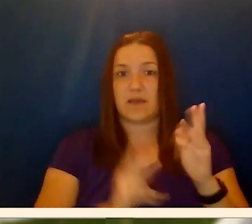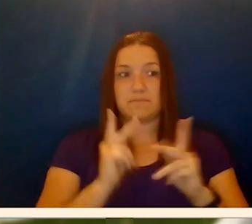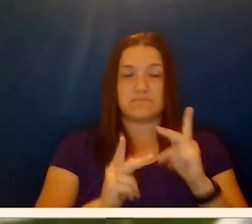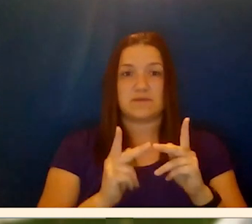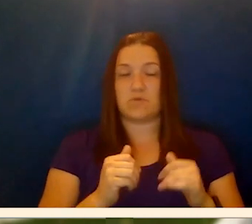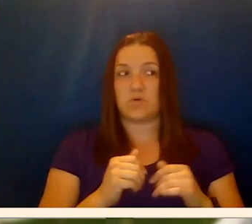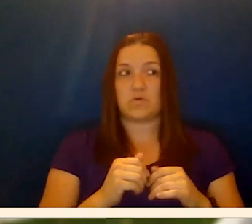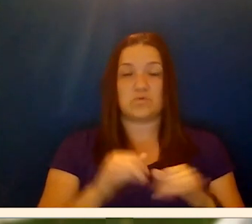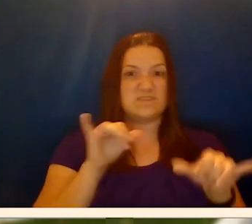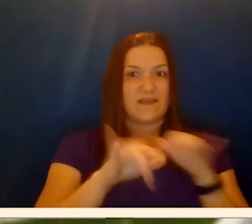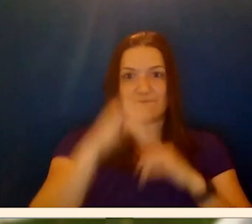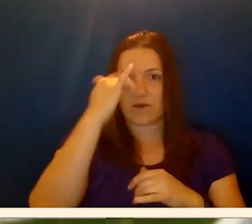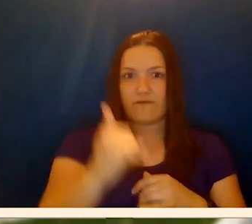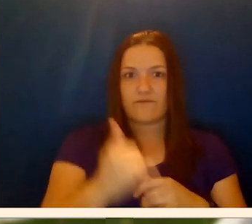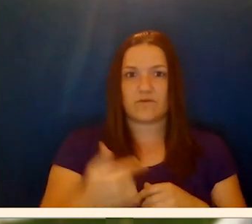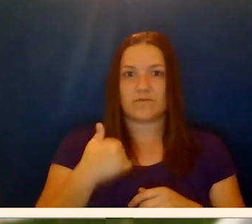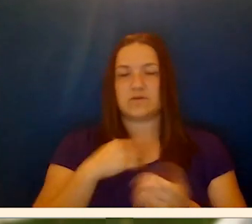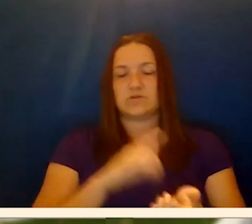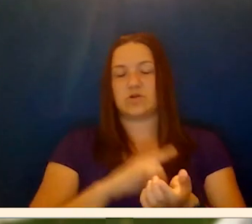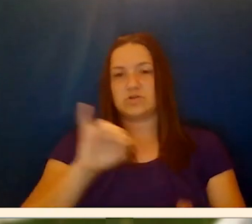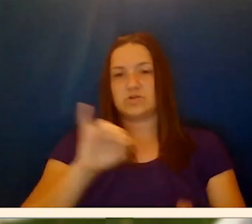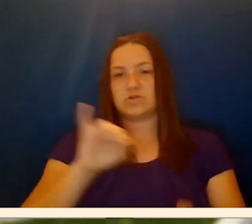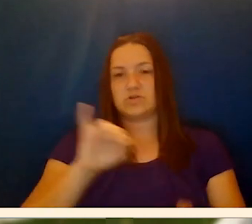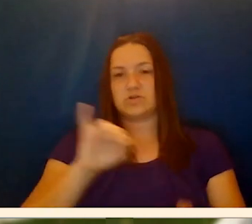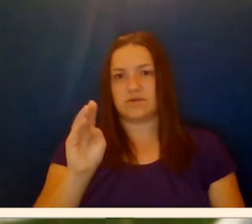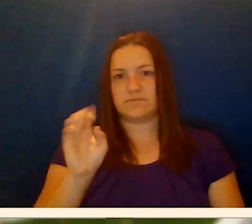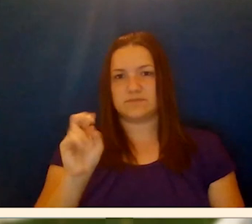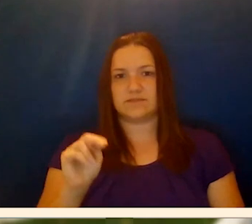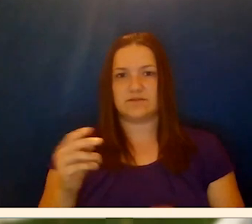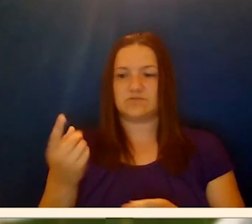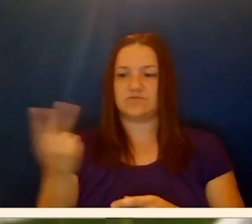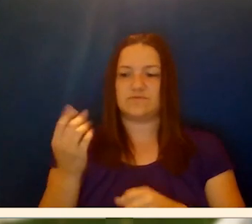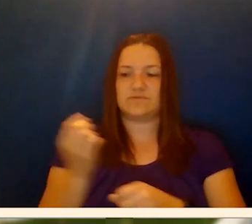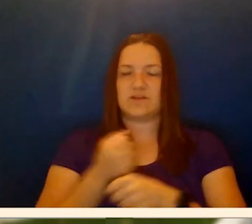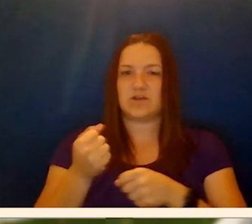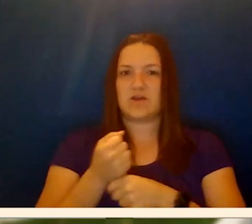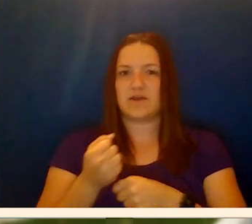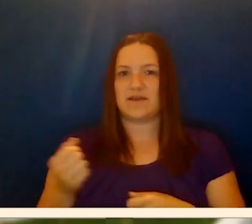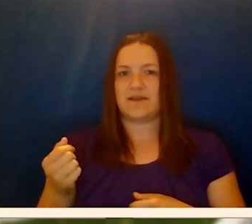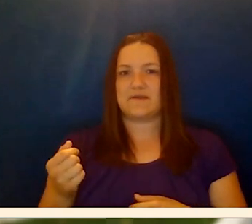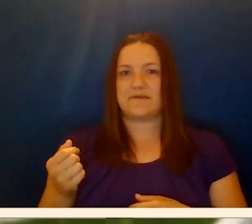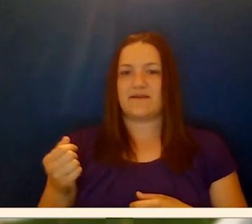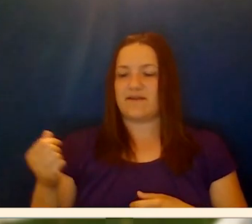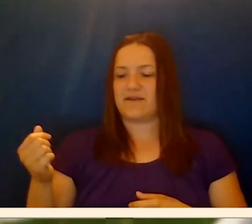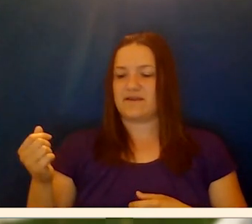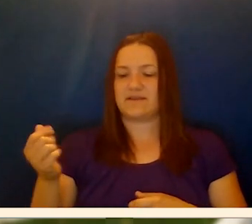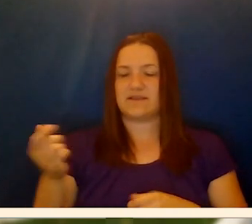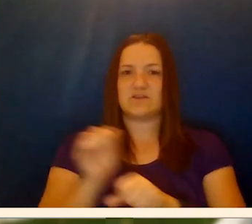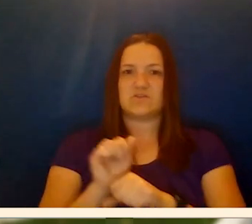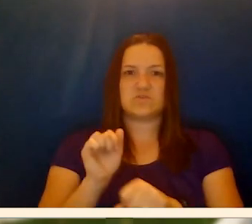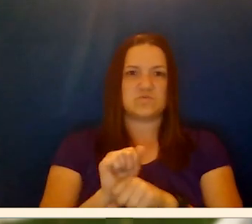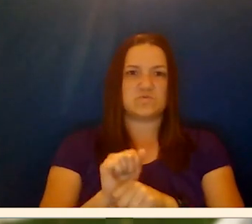saw Dr. Jerry Jacobson and I were getting coffee together a couple days ago, and Dr. Jacobson, he's worked